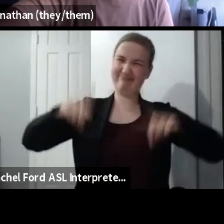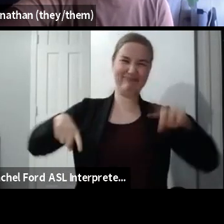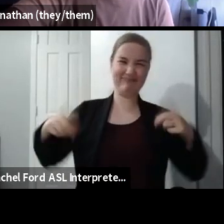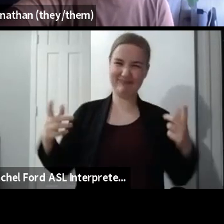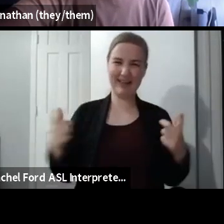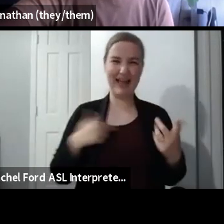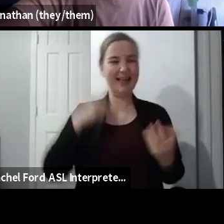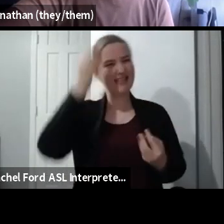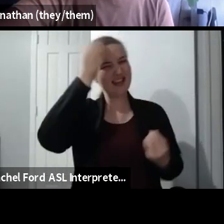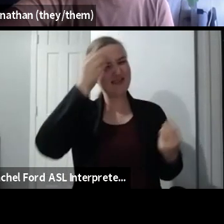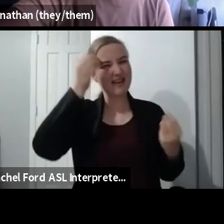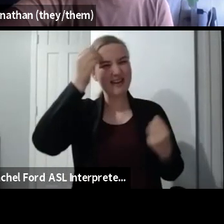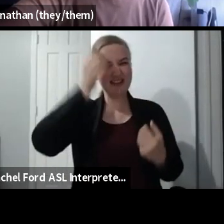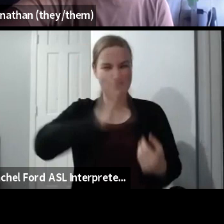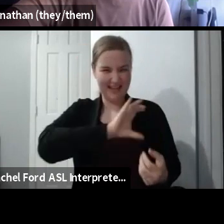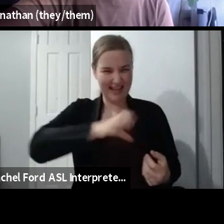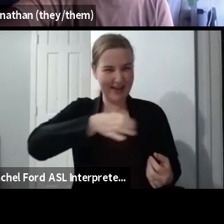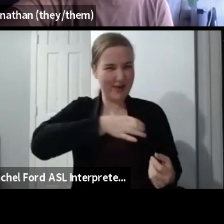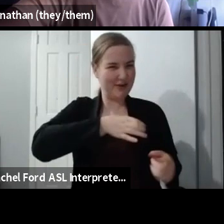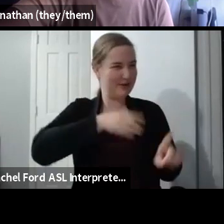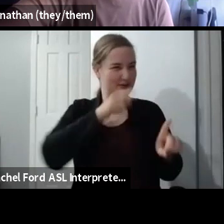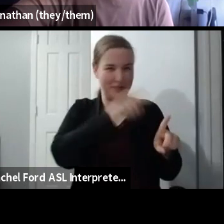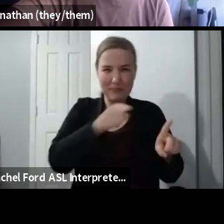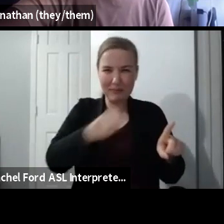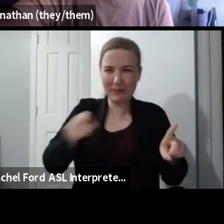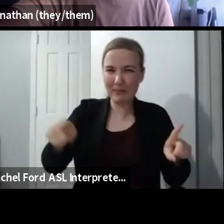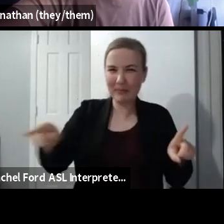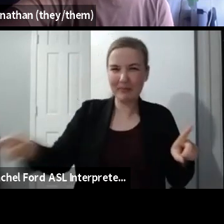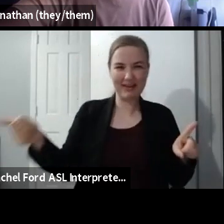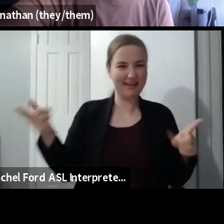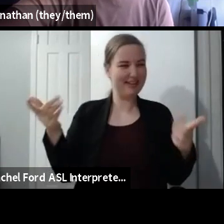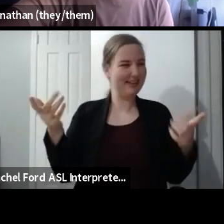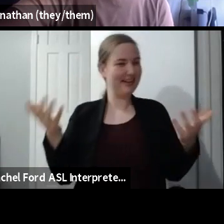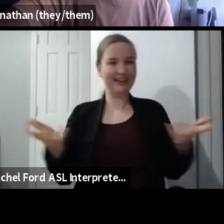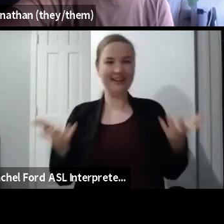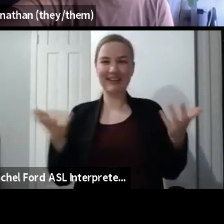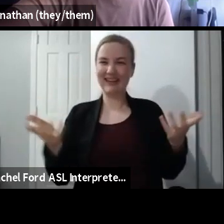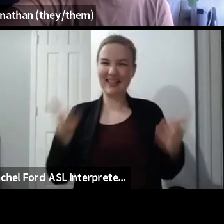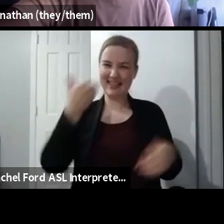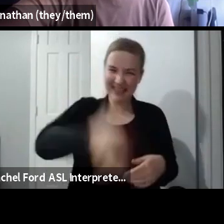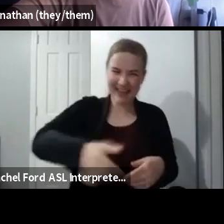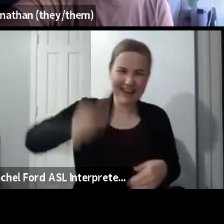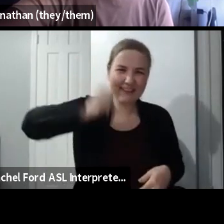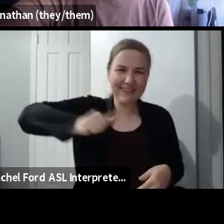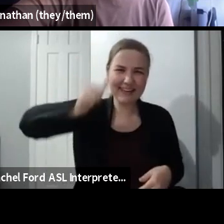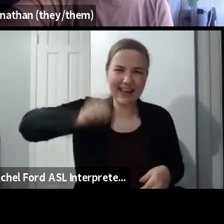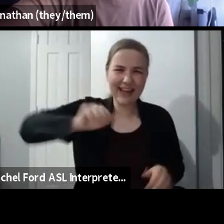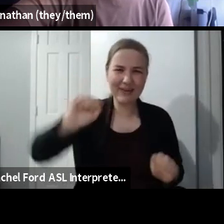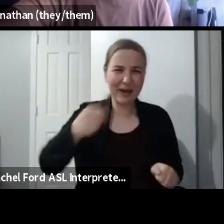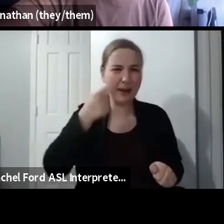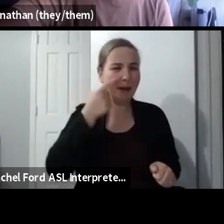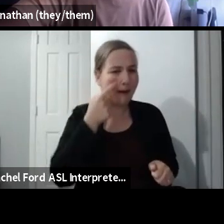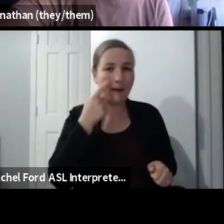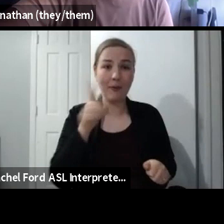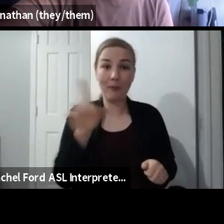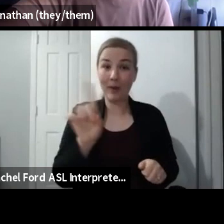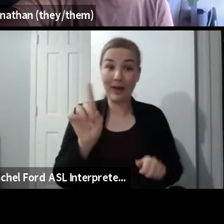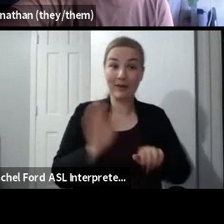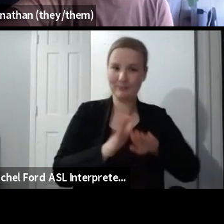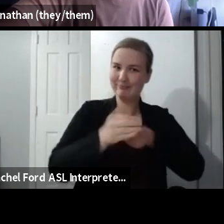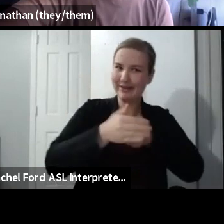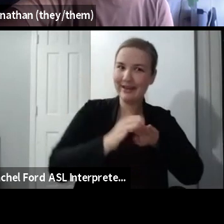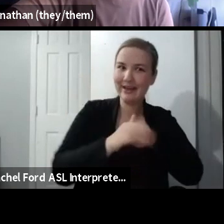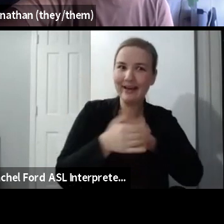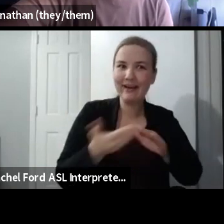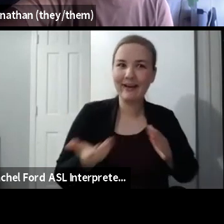these characters, you know, and they're just existing in our everyday life. Yeah. In Jamaica, and how there's